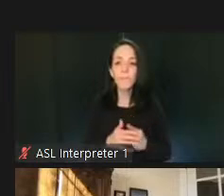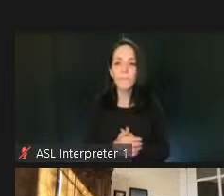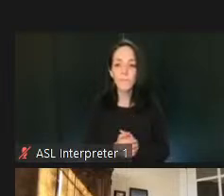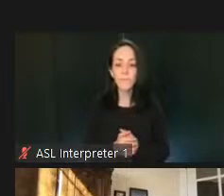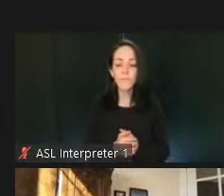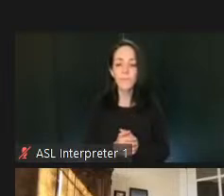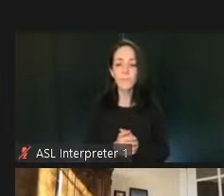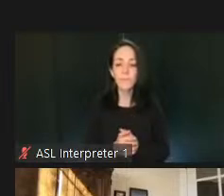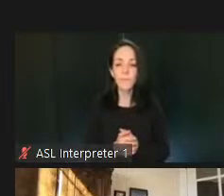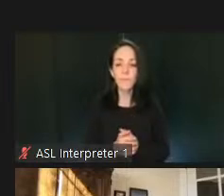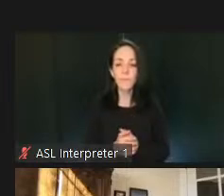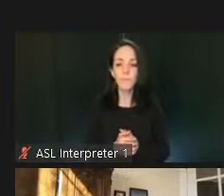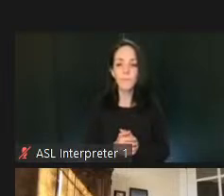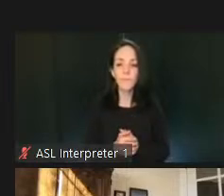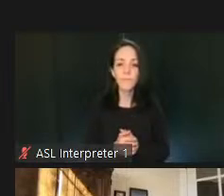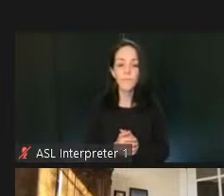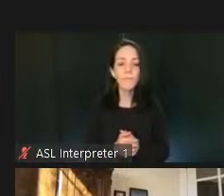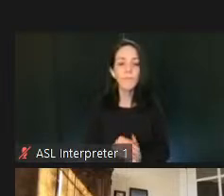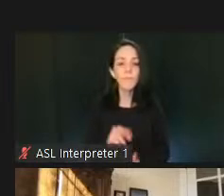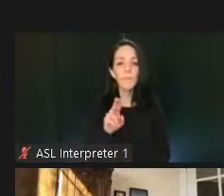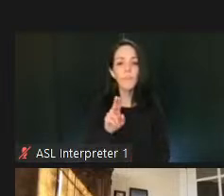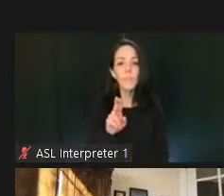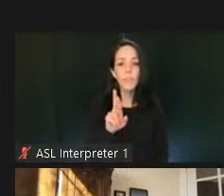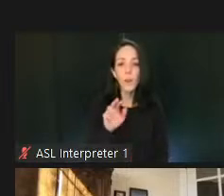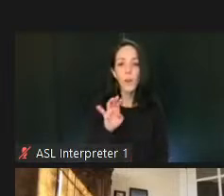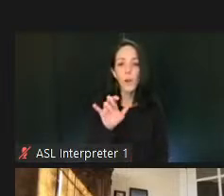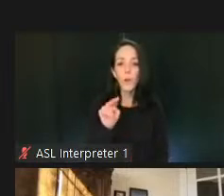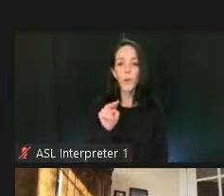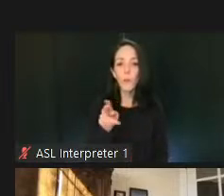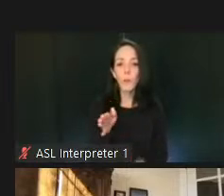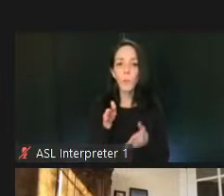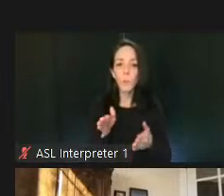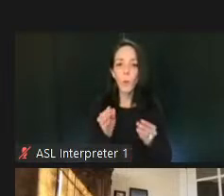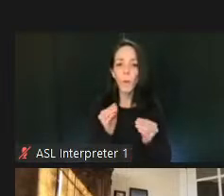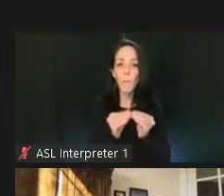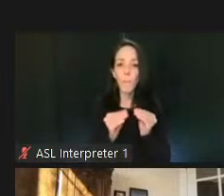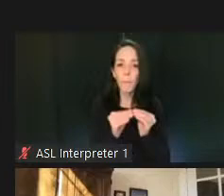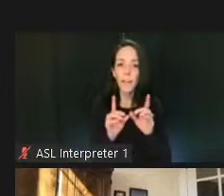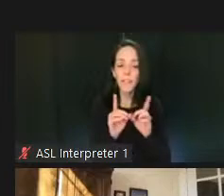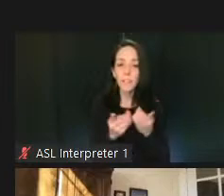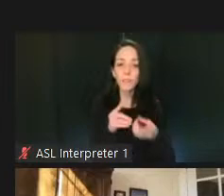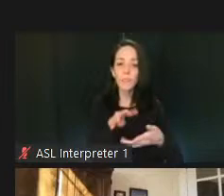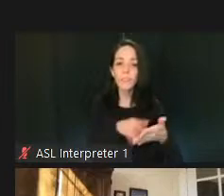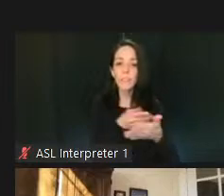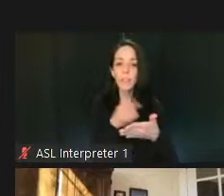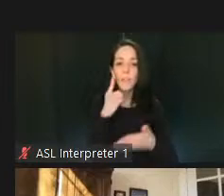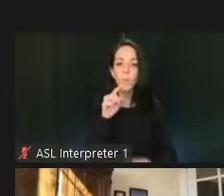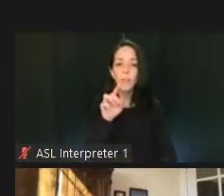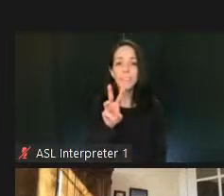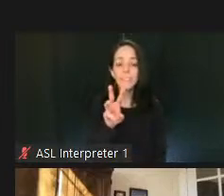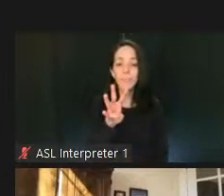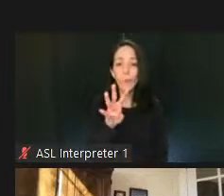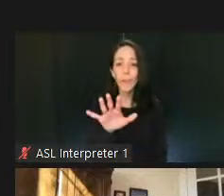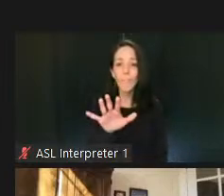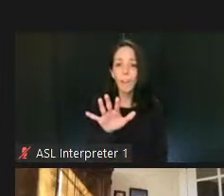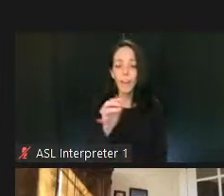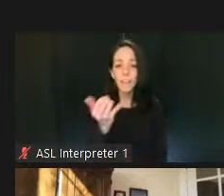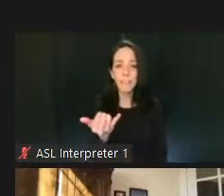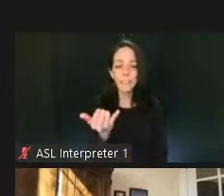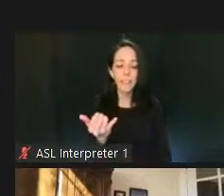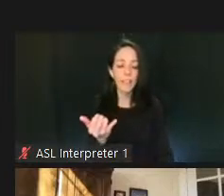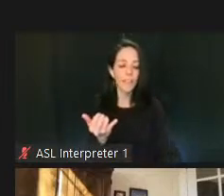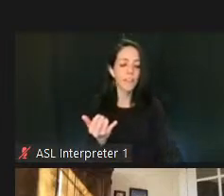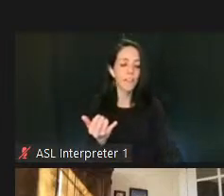the Urban Road Maintenance District scheduled for 6:45 this evening. We